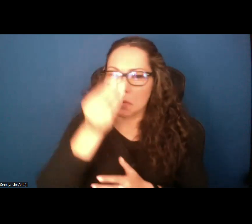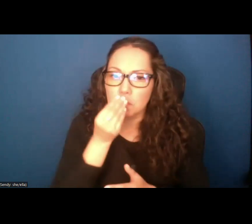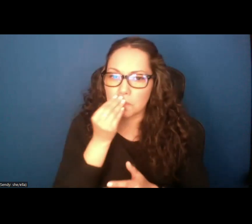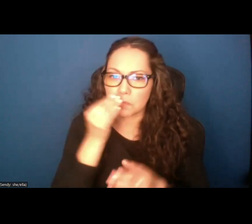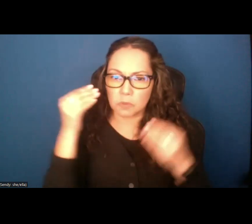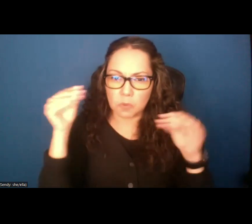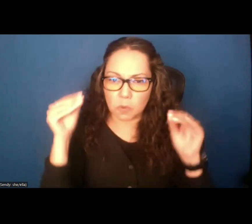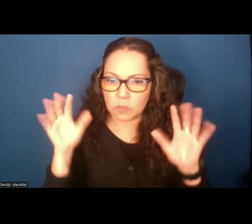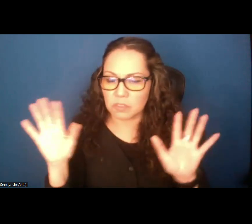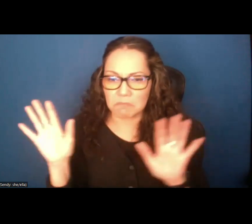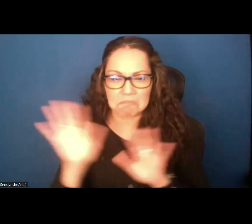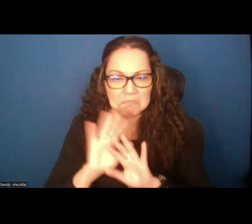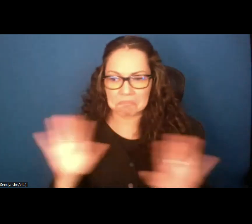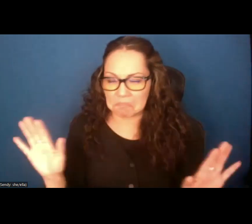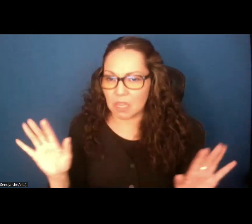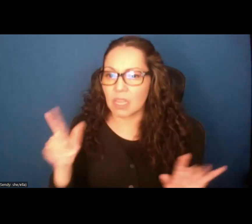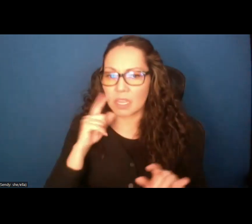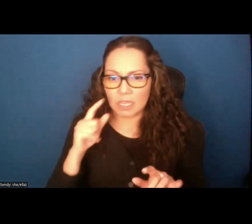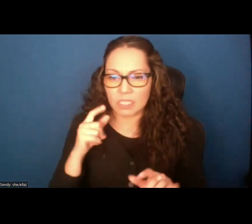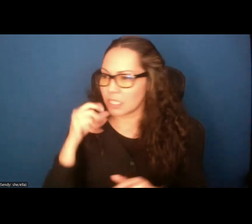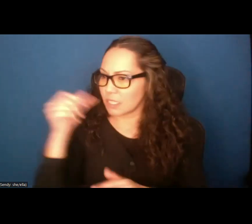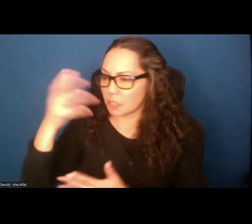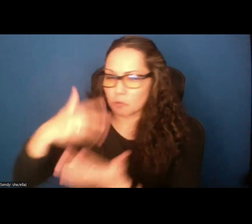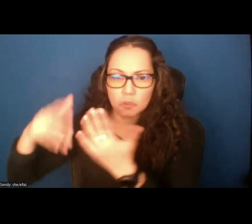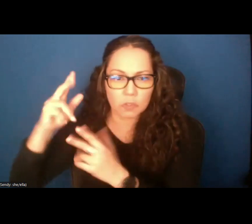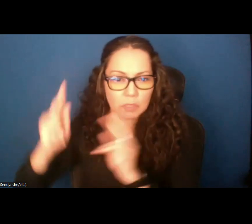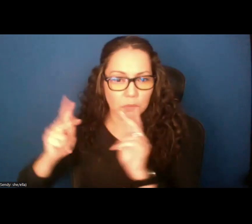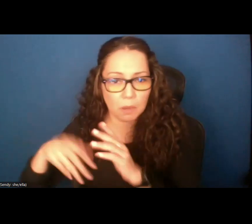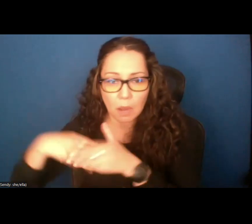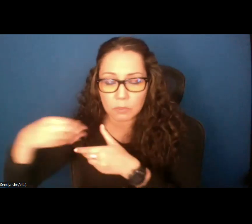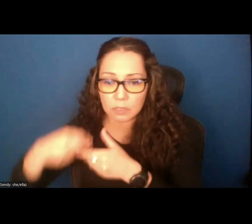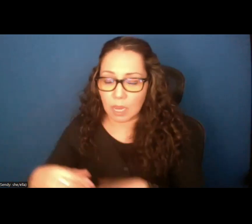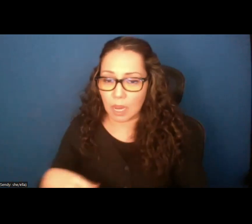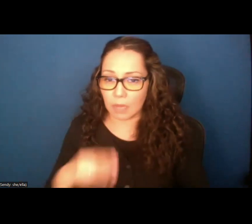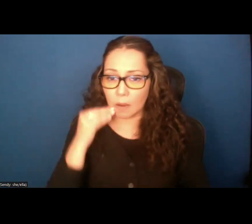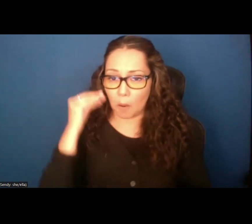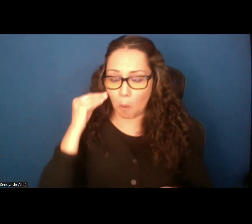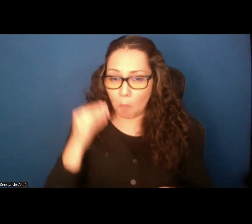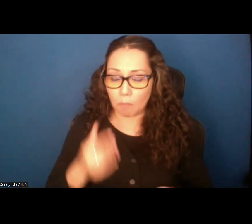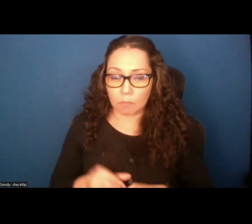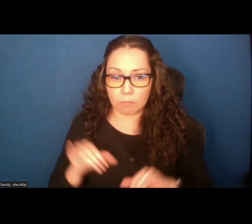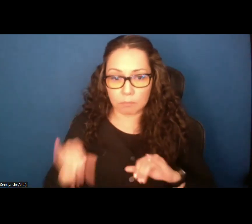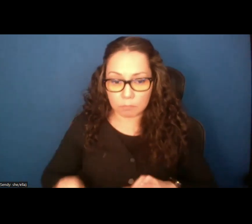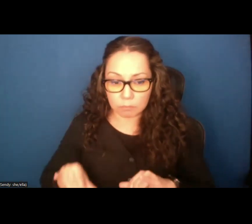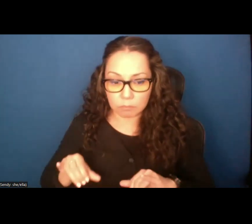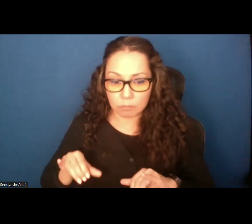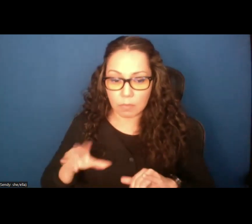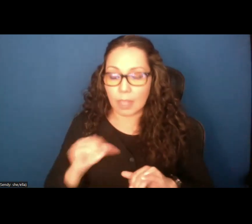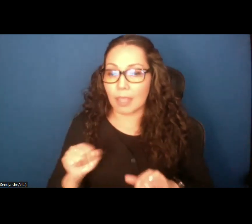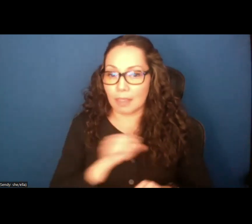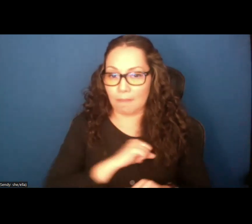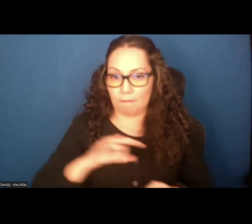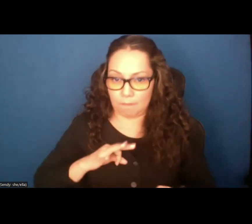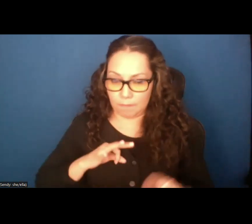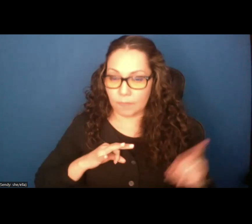socialize with people outside of the nursing home. The facility staff were a much greater